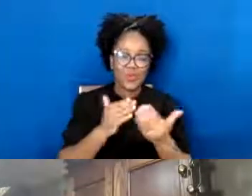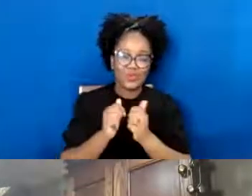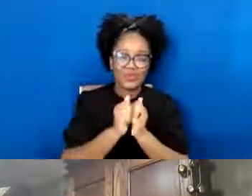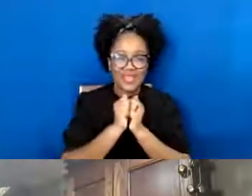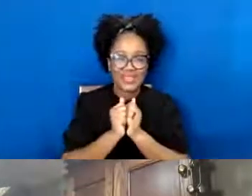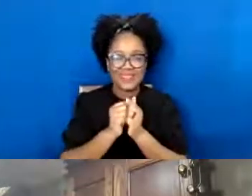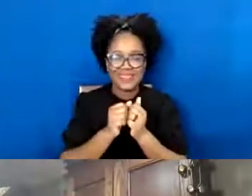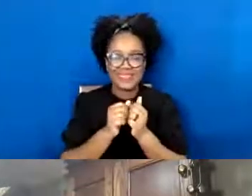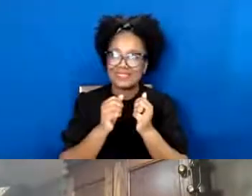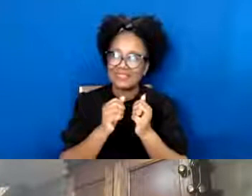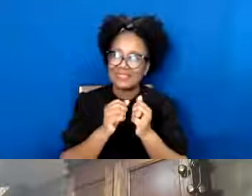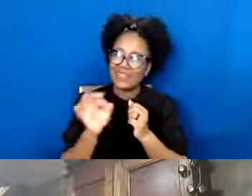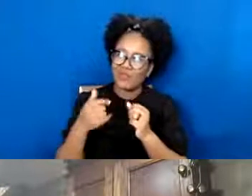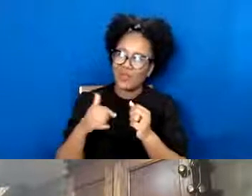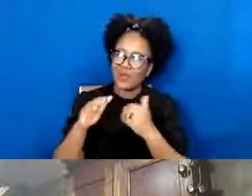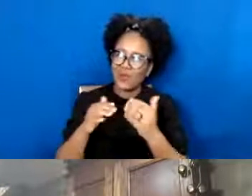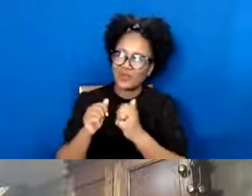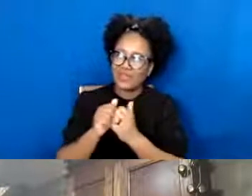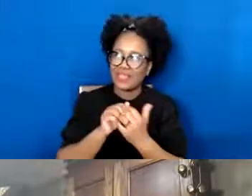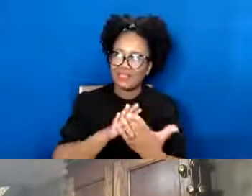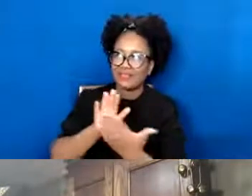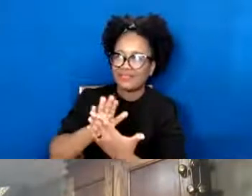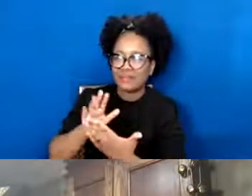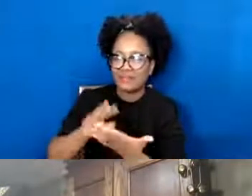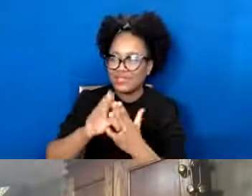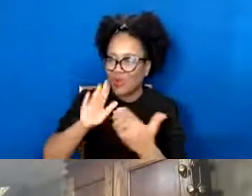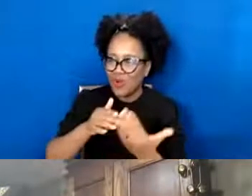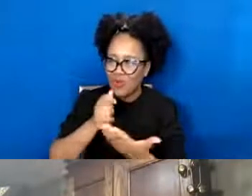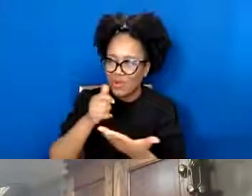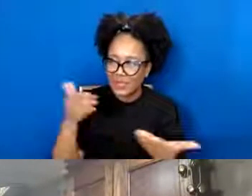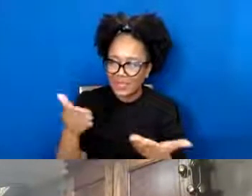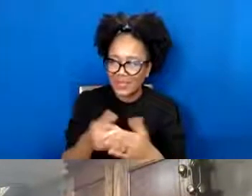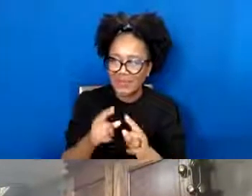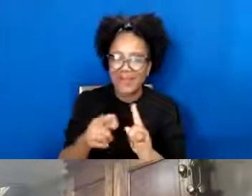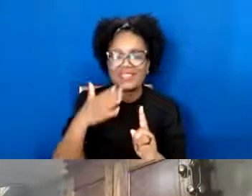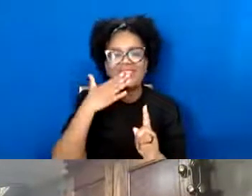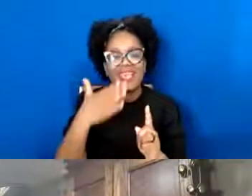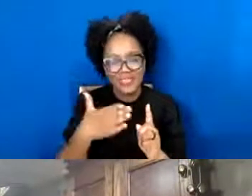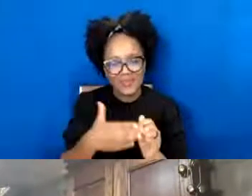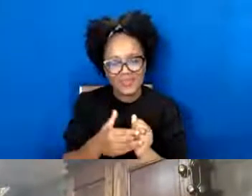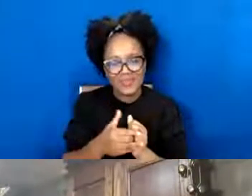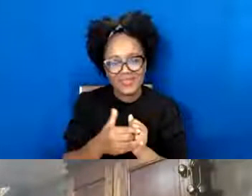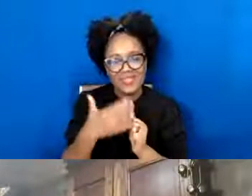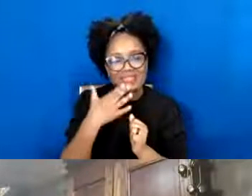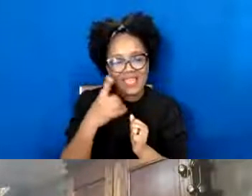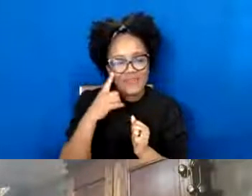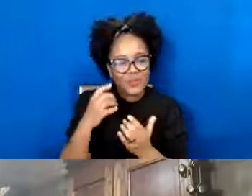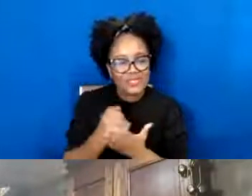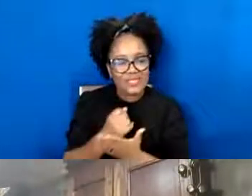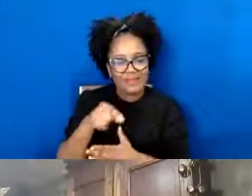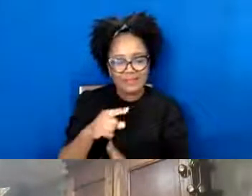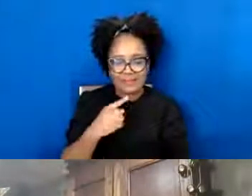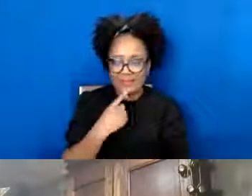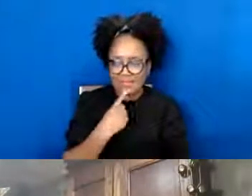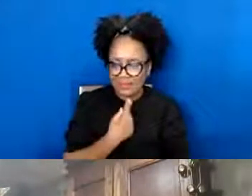one taking the exercise seriously, but also thank you for taking your life and your memory seriously. I think sometimes